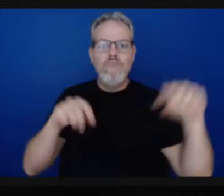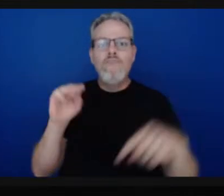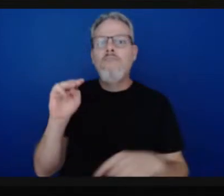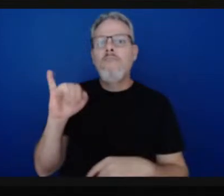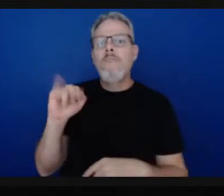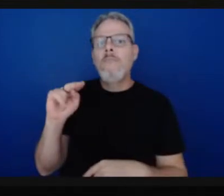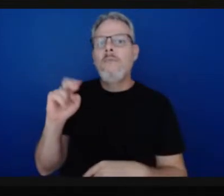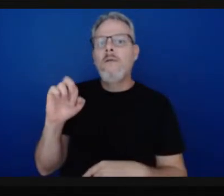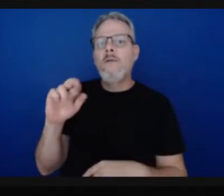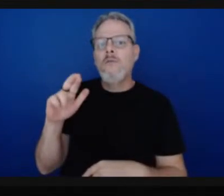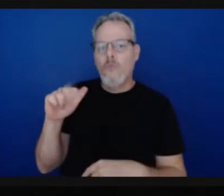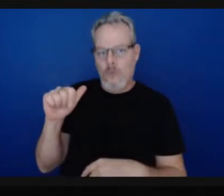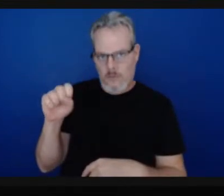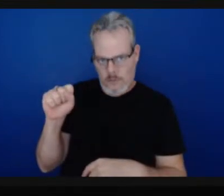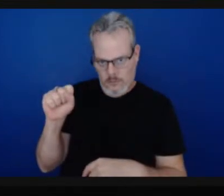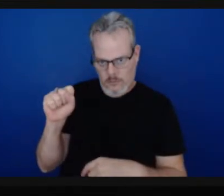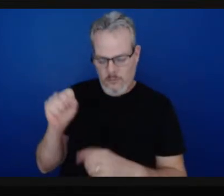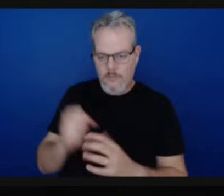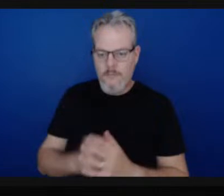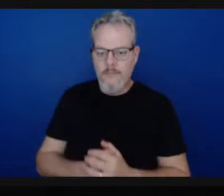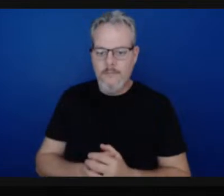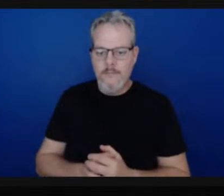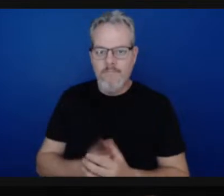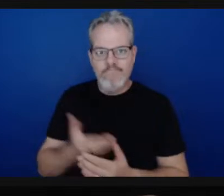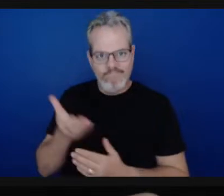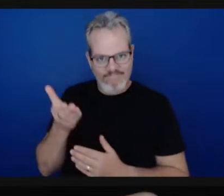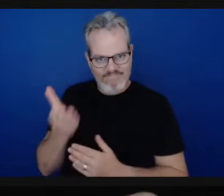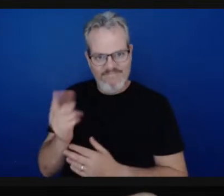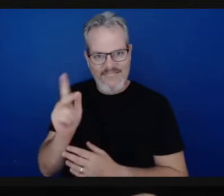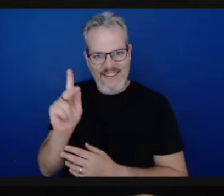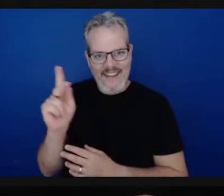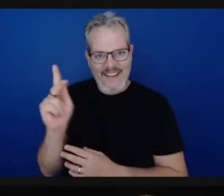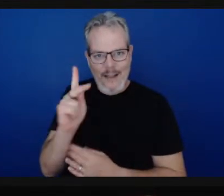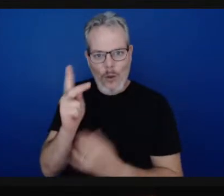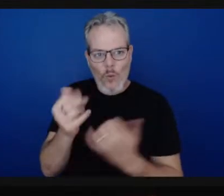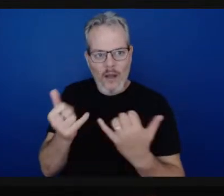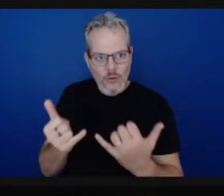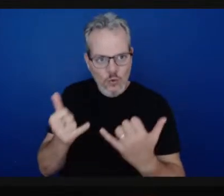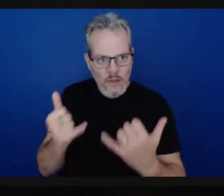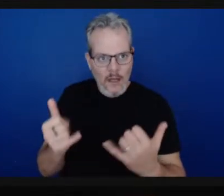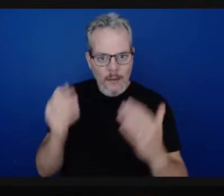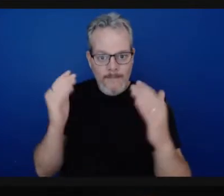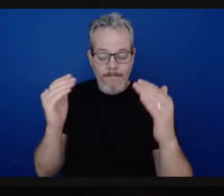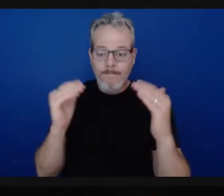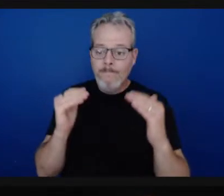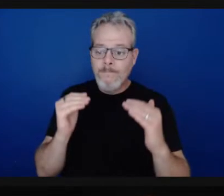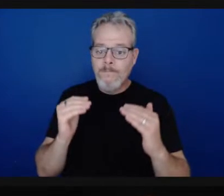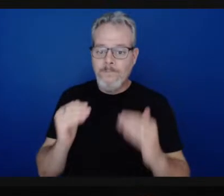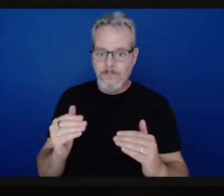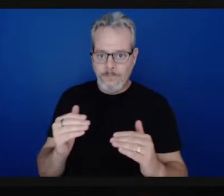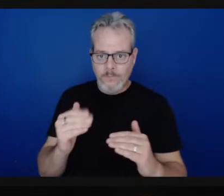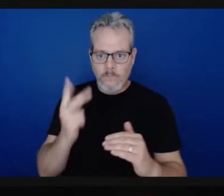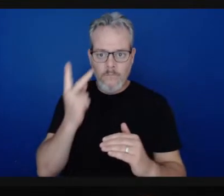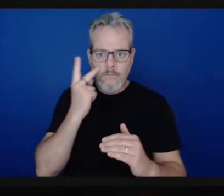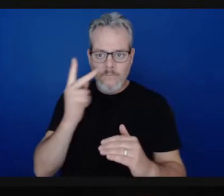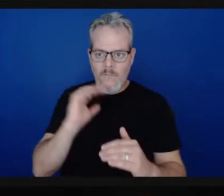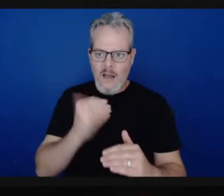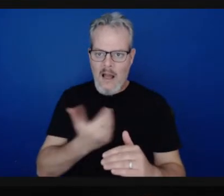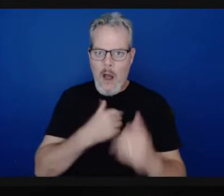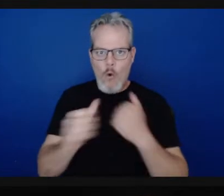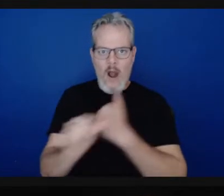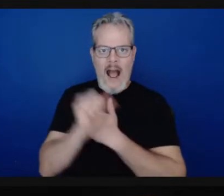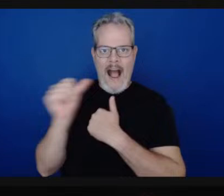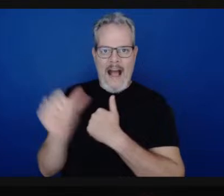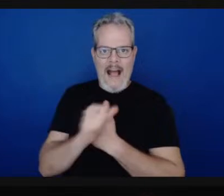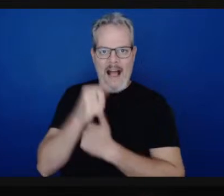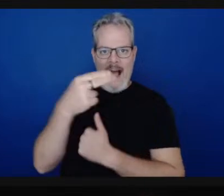cracks. So there's Kilauea today. Let's move on and get our volcanic hazard out of the way by looking